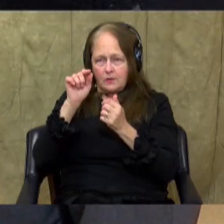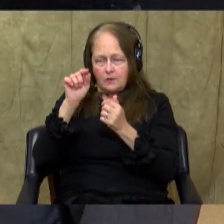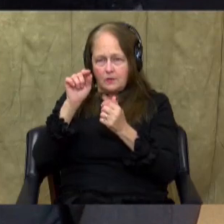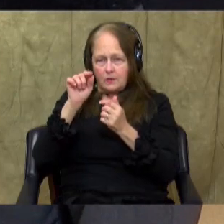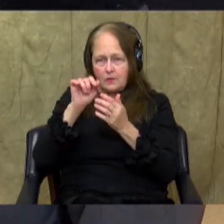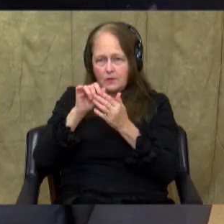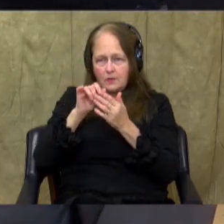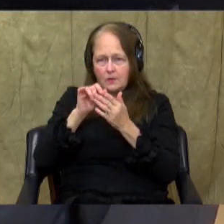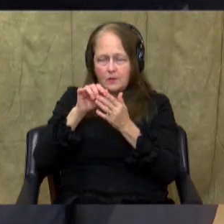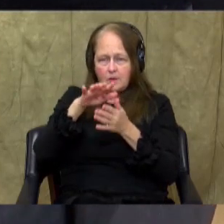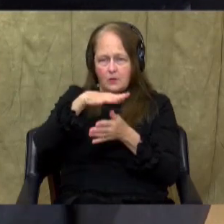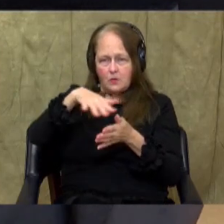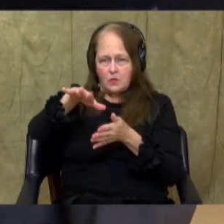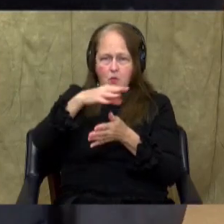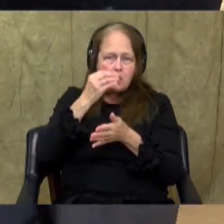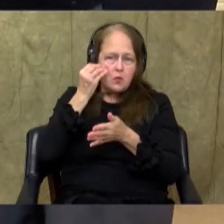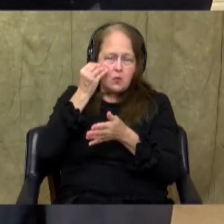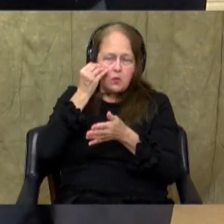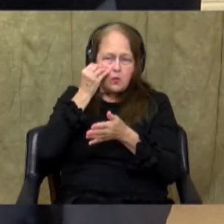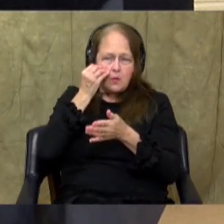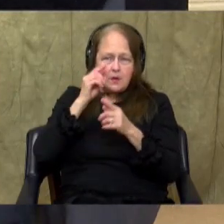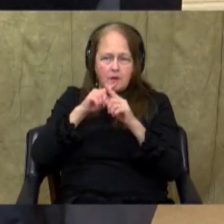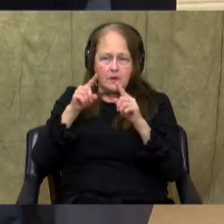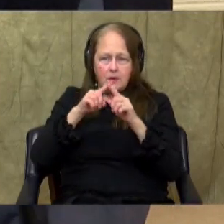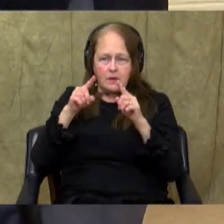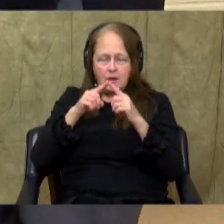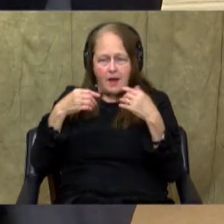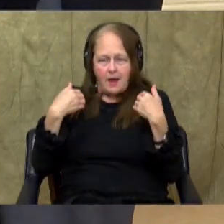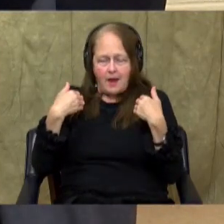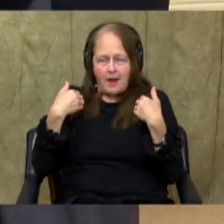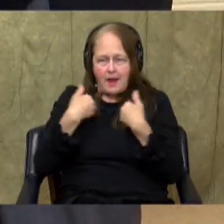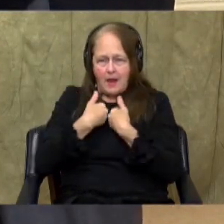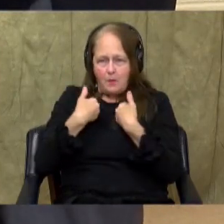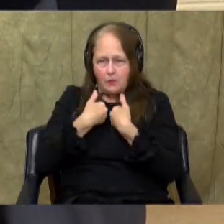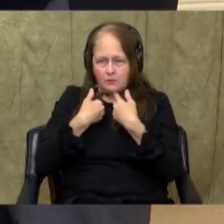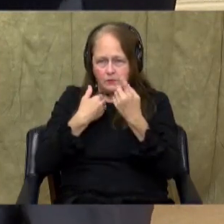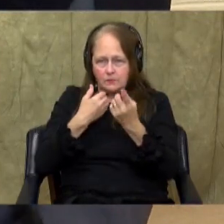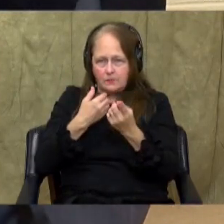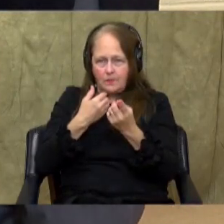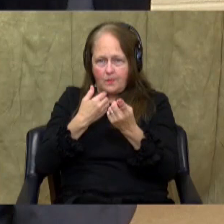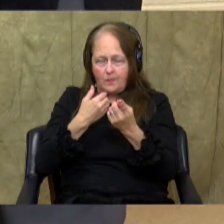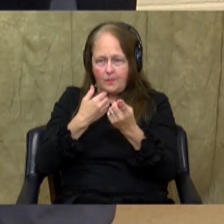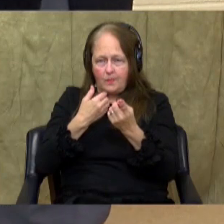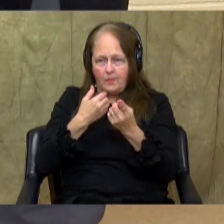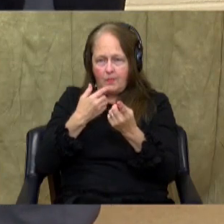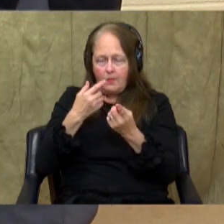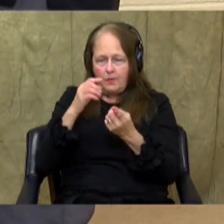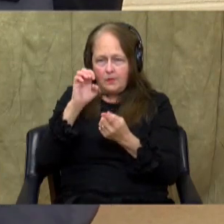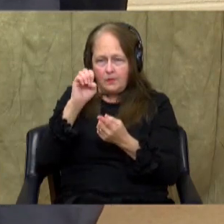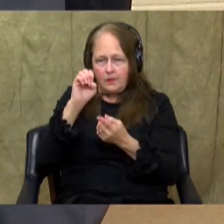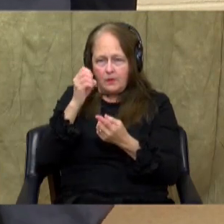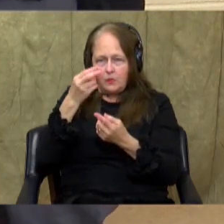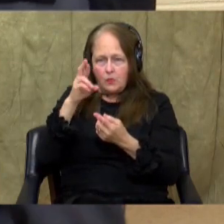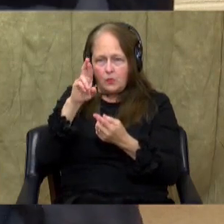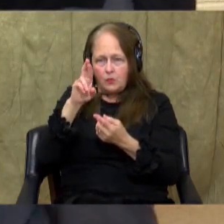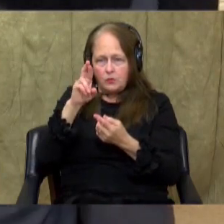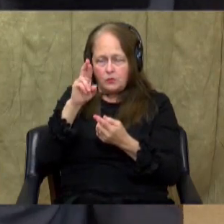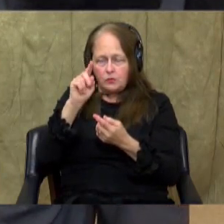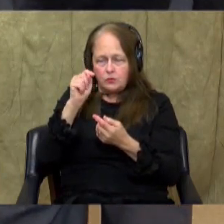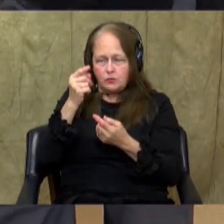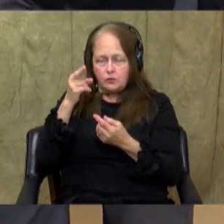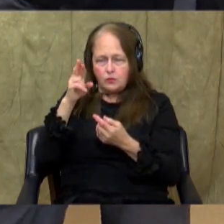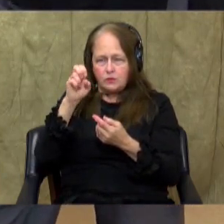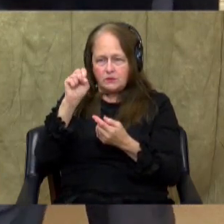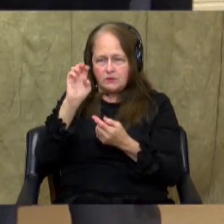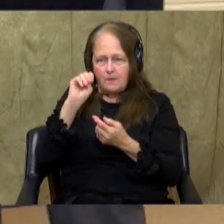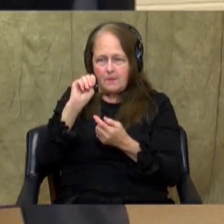Serengeti Plain, which is home to many grazing and migrating animals. Also, ecotourism is something that we've